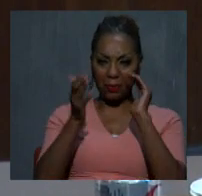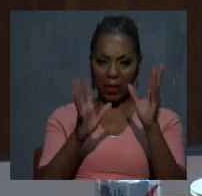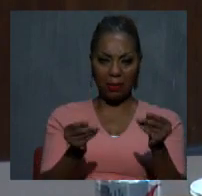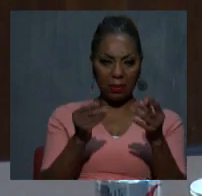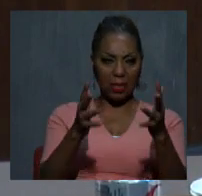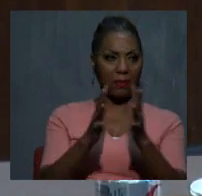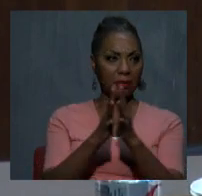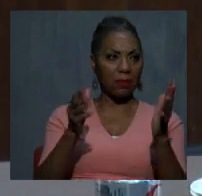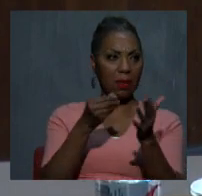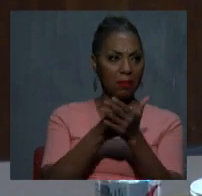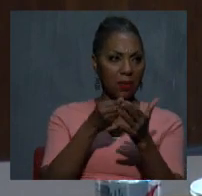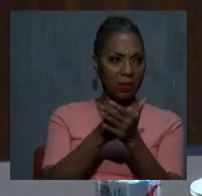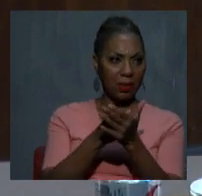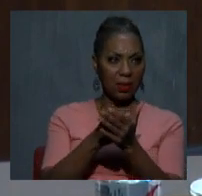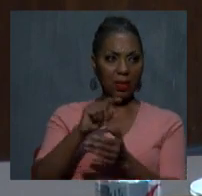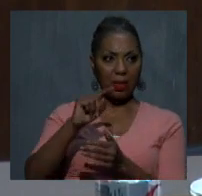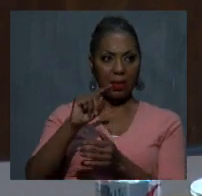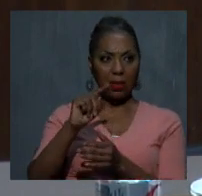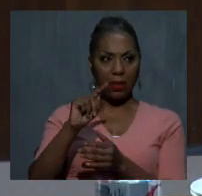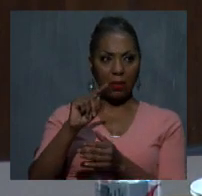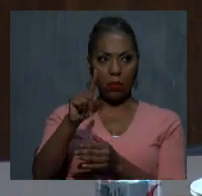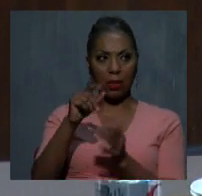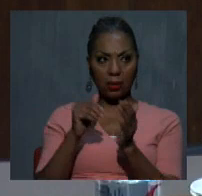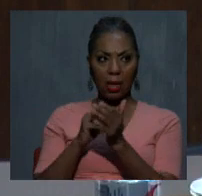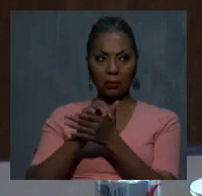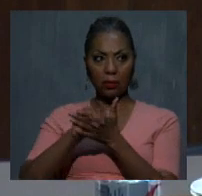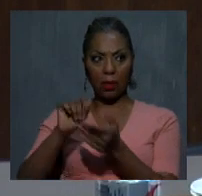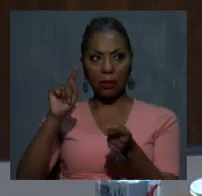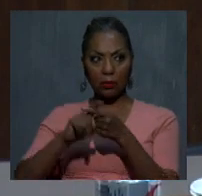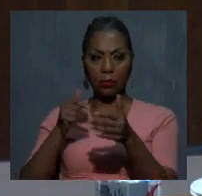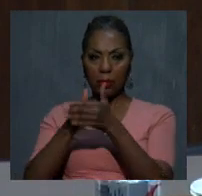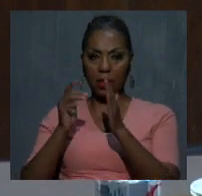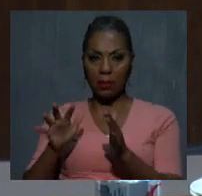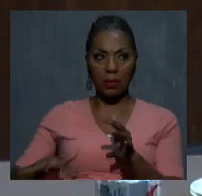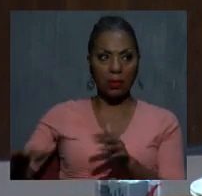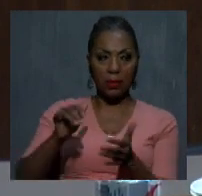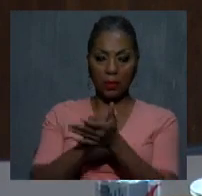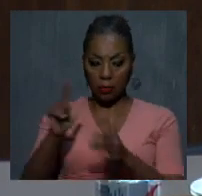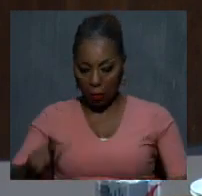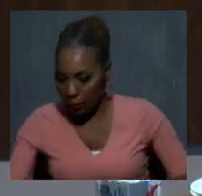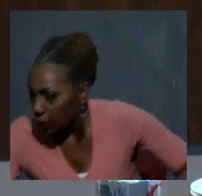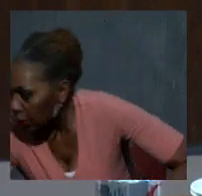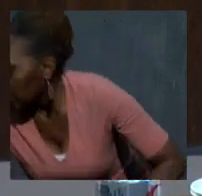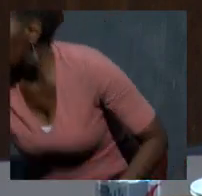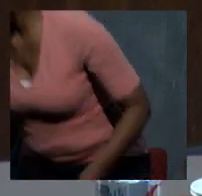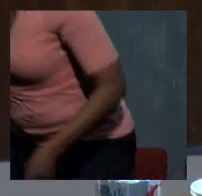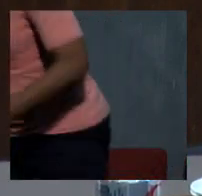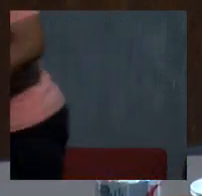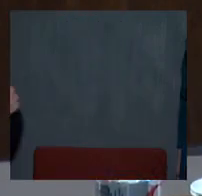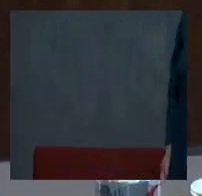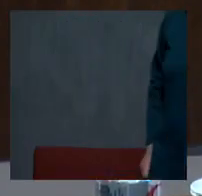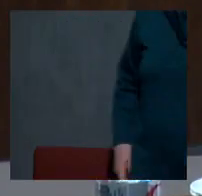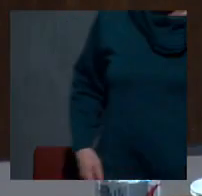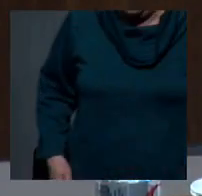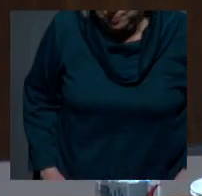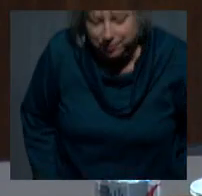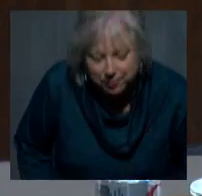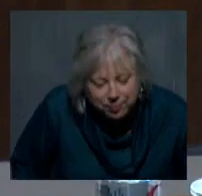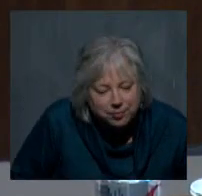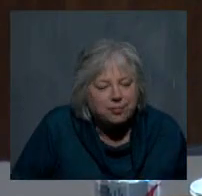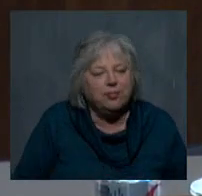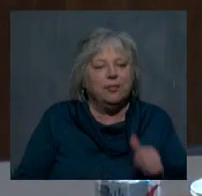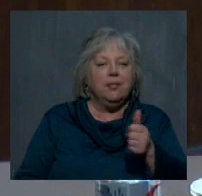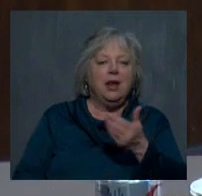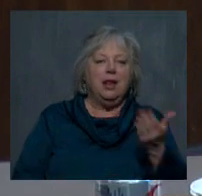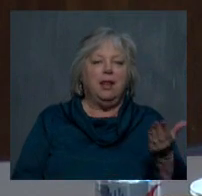to a school as to $1 or $1,000 to a neighborhood? That's all. But and then another thing, Director Wright, it depends upon